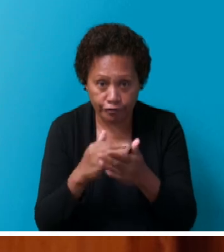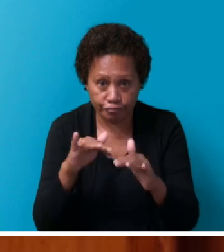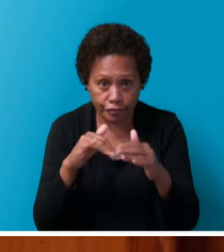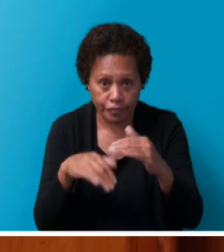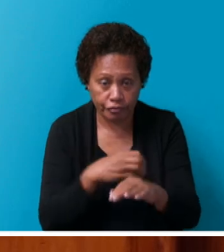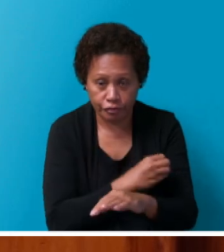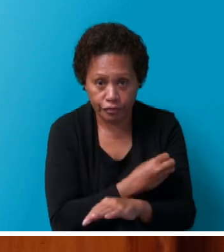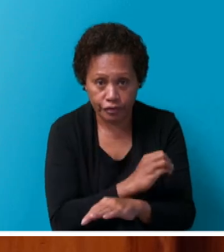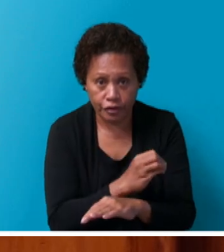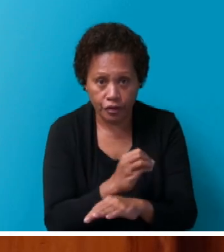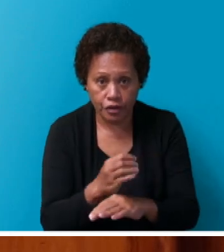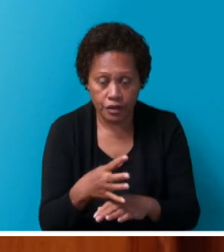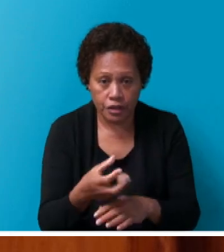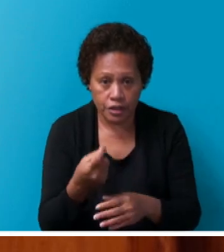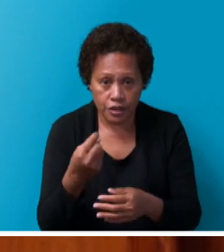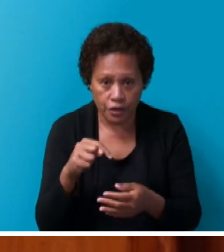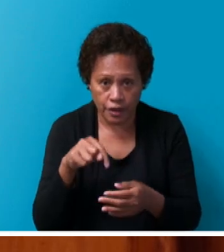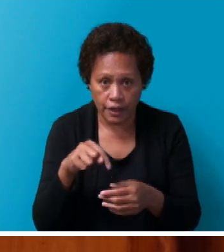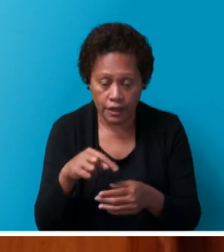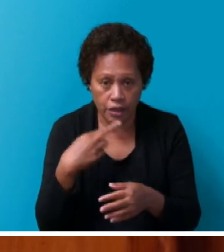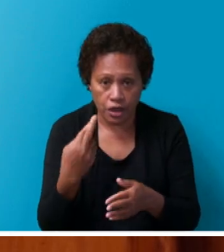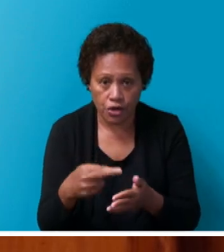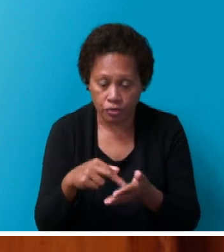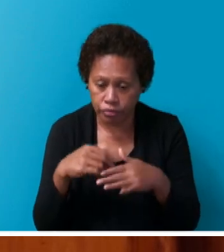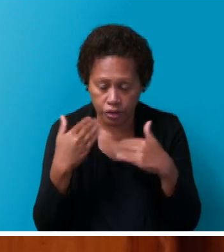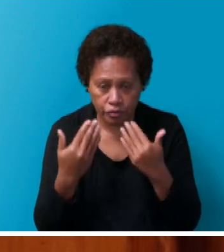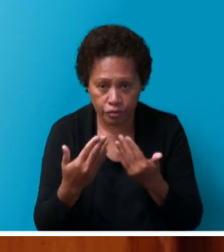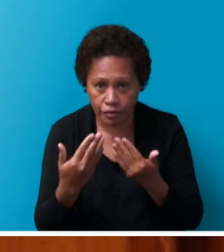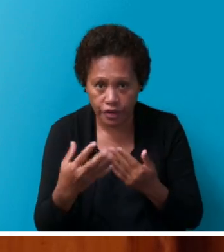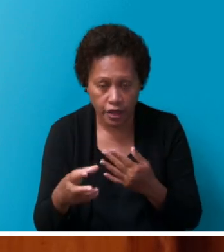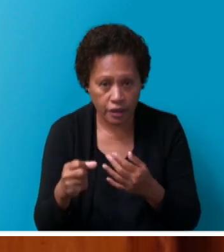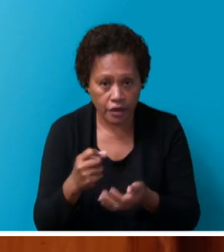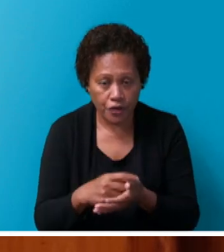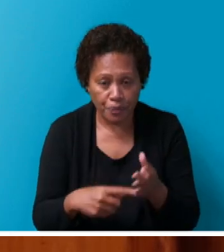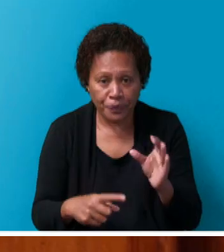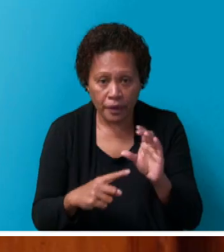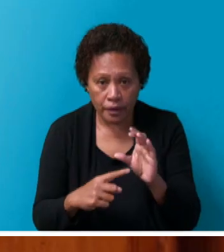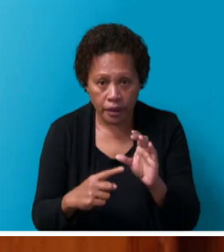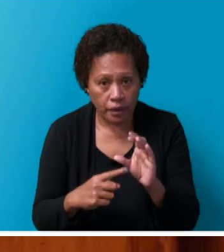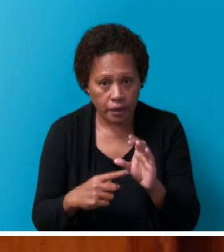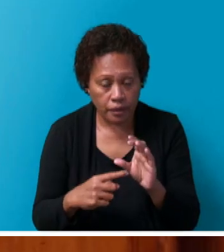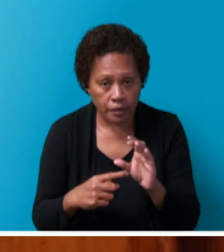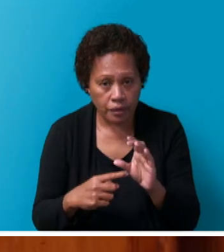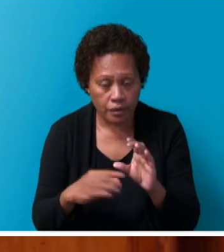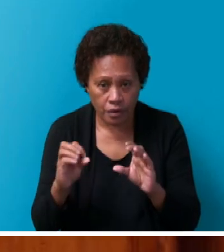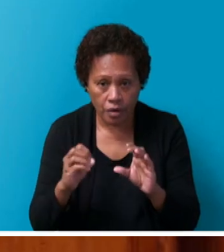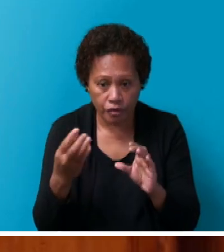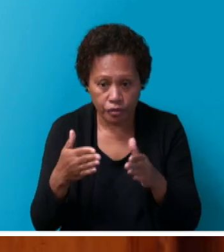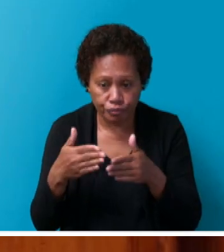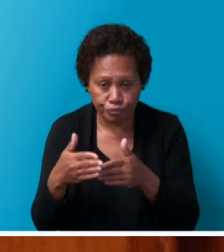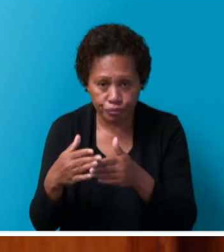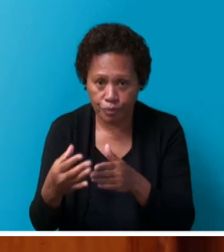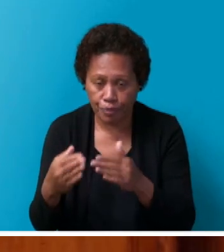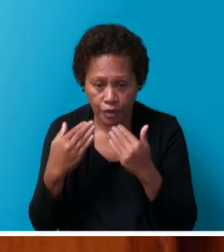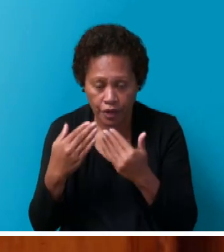backyard. And I want to register my deep appreciation to the captain and the wonderful crew of the RV Argo for their professionalism and